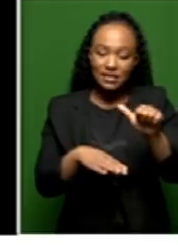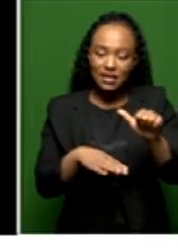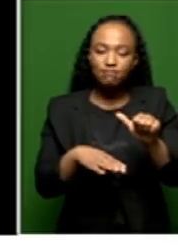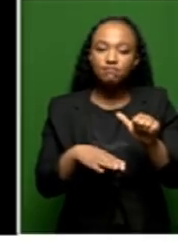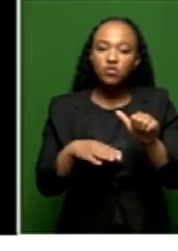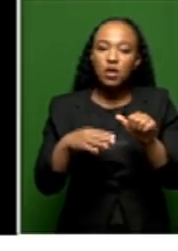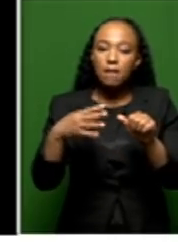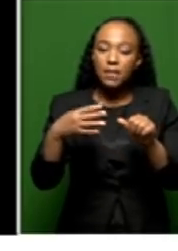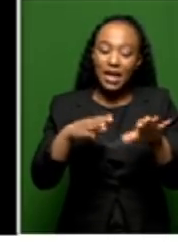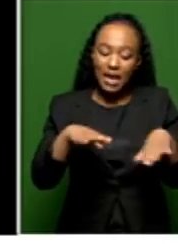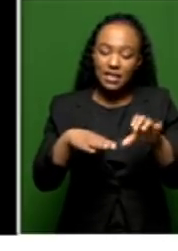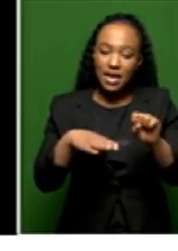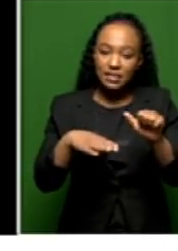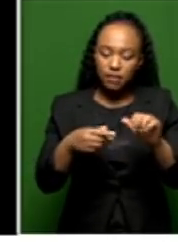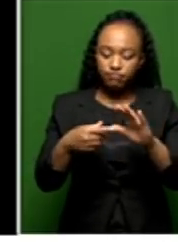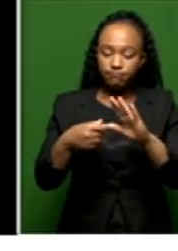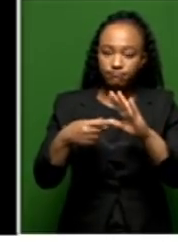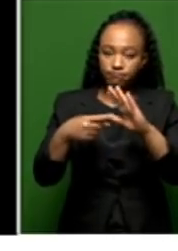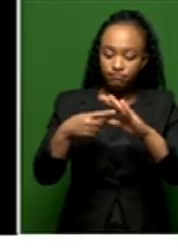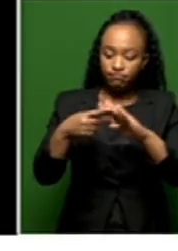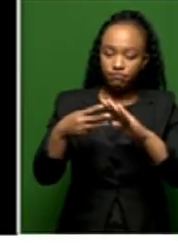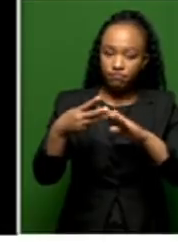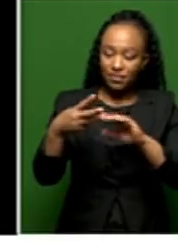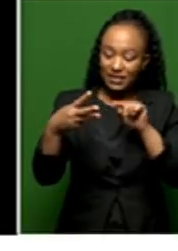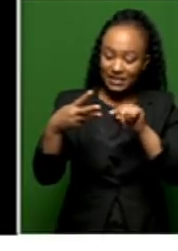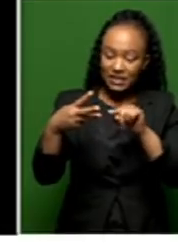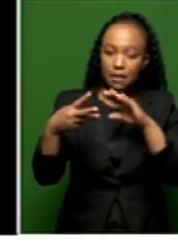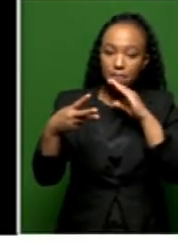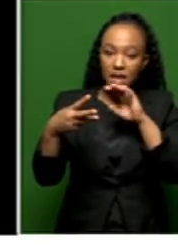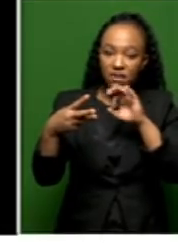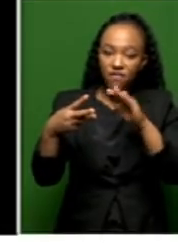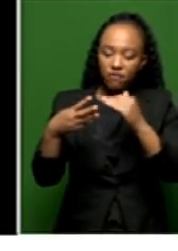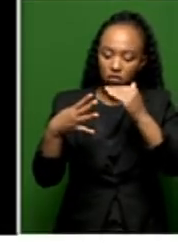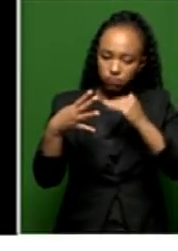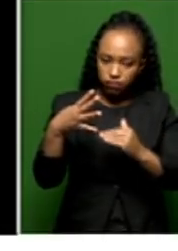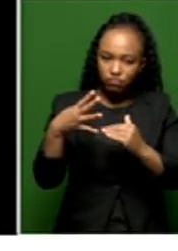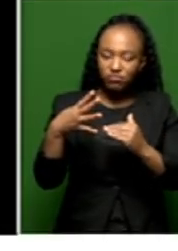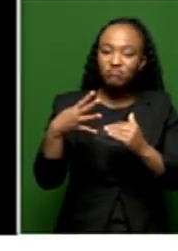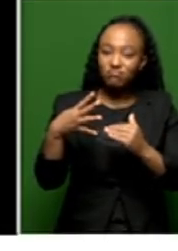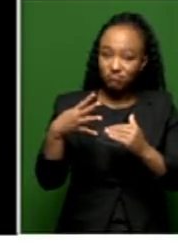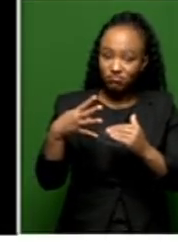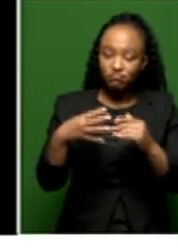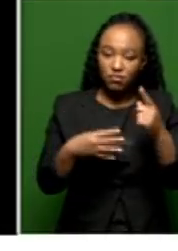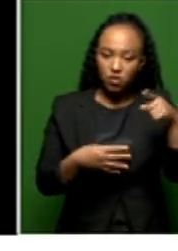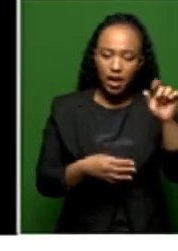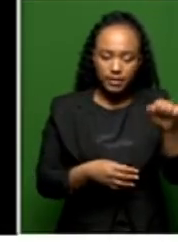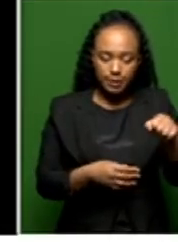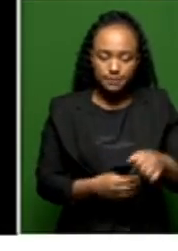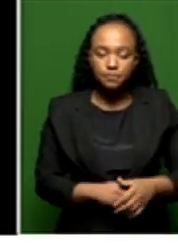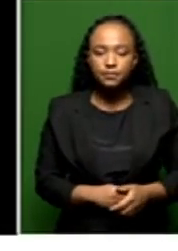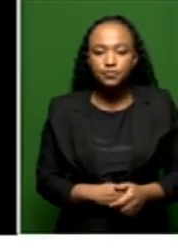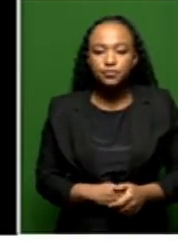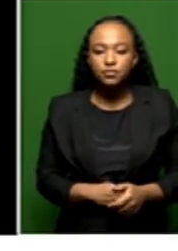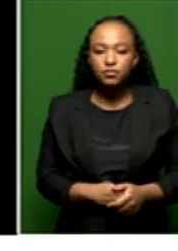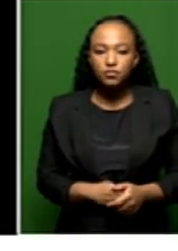comes in third in Johannesburg, displacing the EFF. Correct. But we must